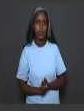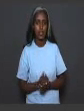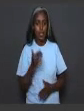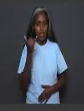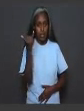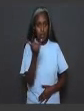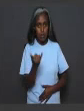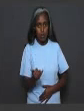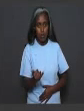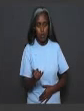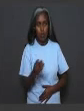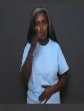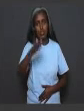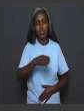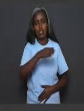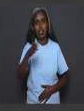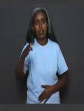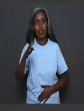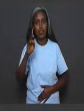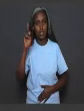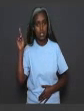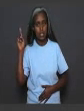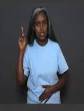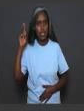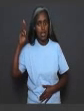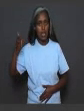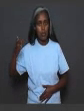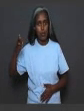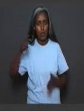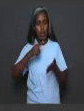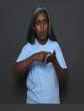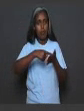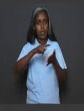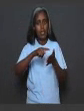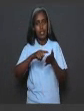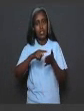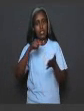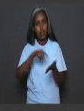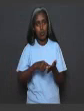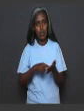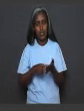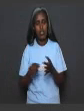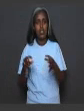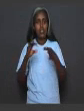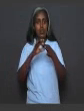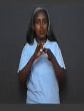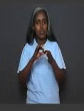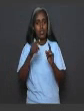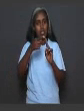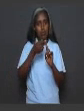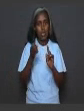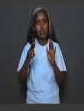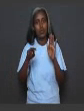Draw the graph of this hyperbola, marking the points with coordinates plus